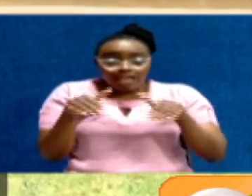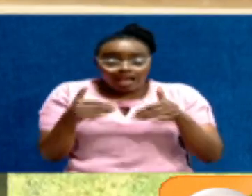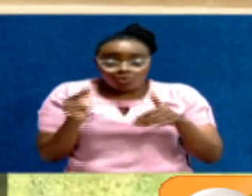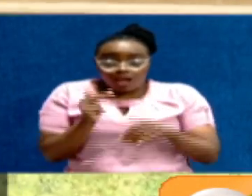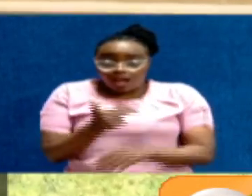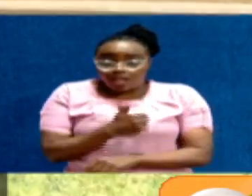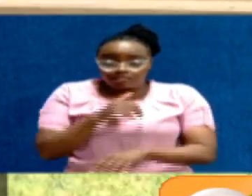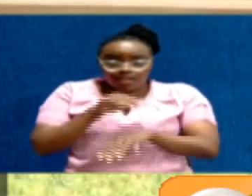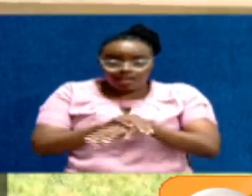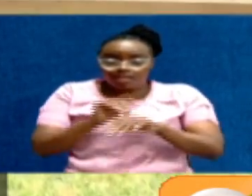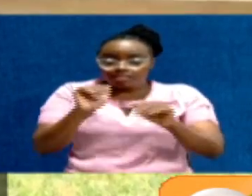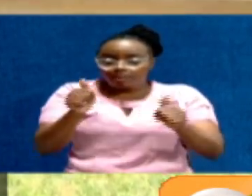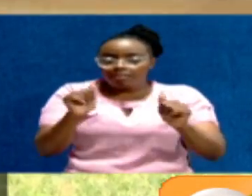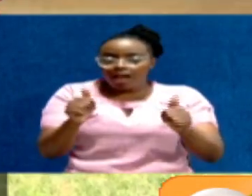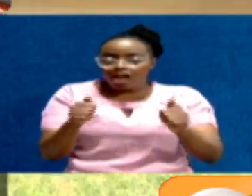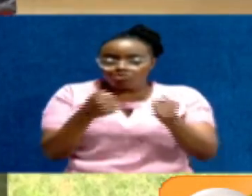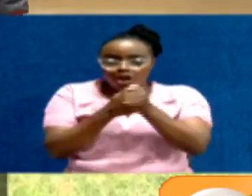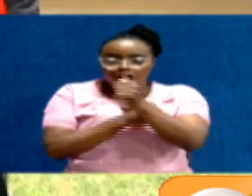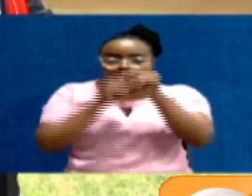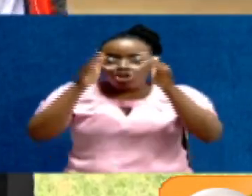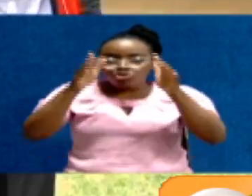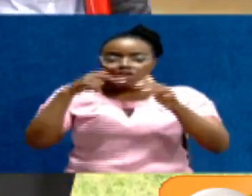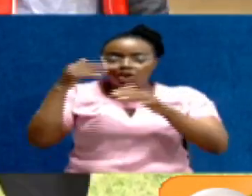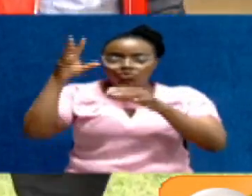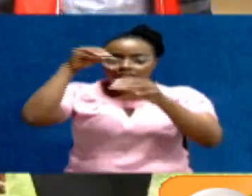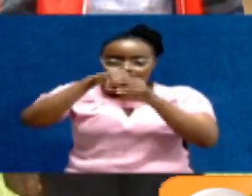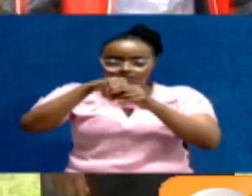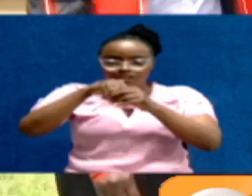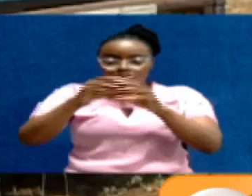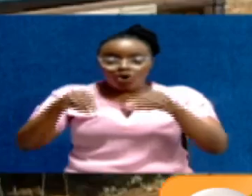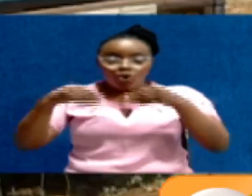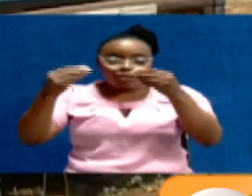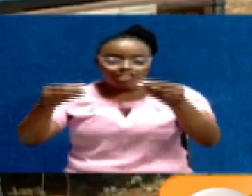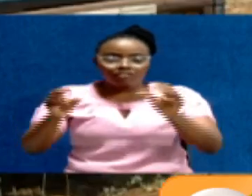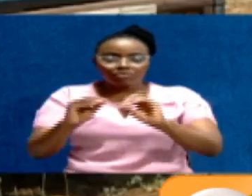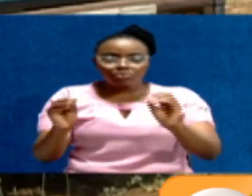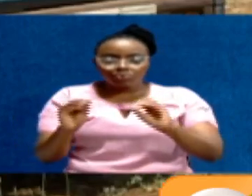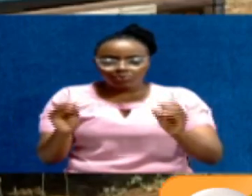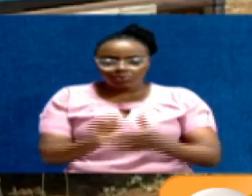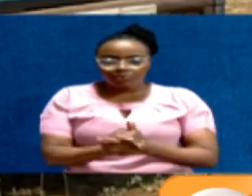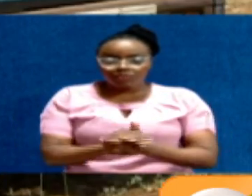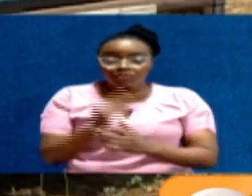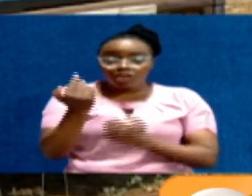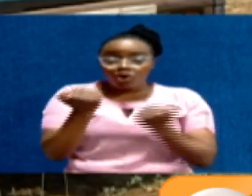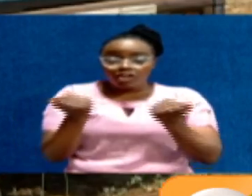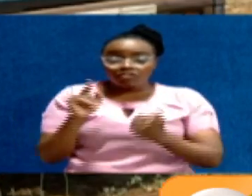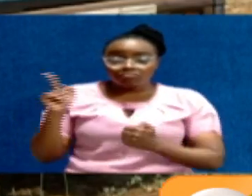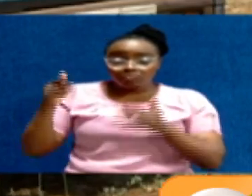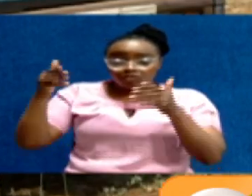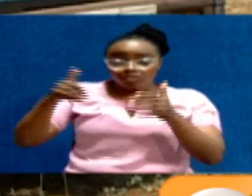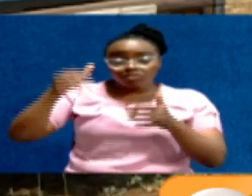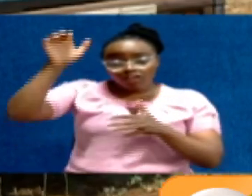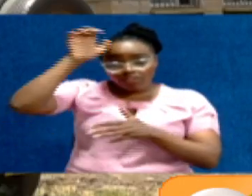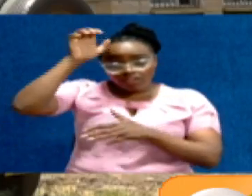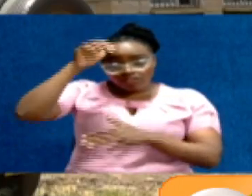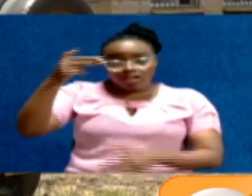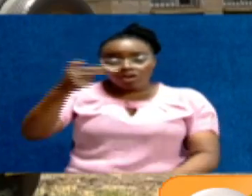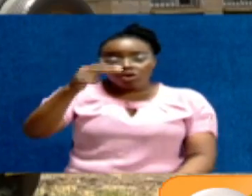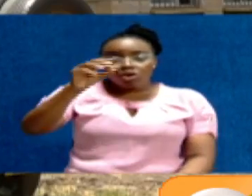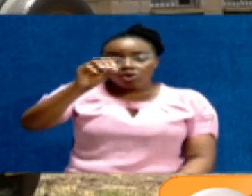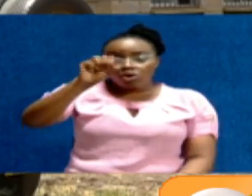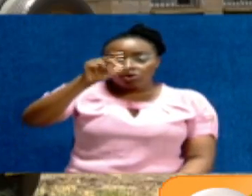vile hatujapata donor ambaye ameweza kumpatia. This is the only vehicle available at the Eldoret